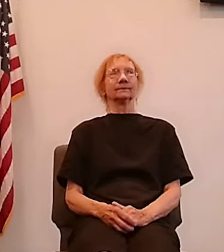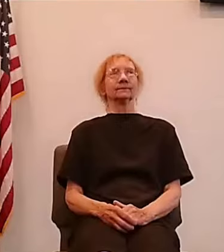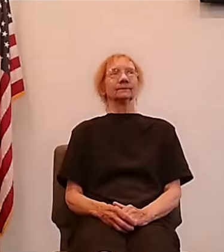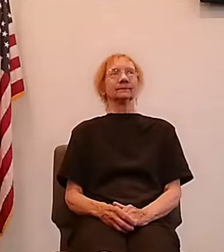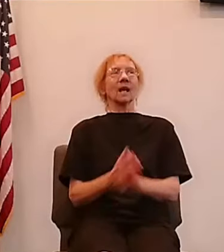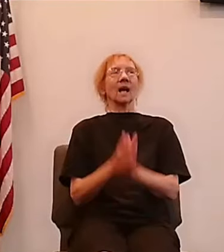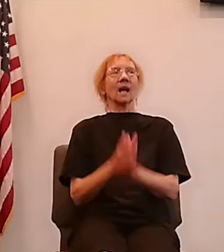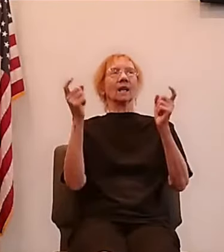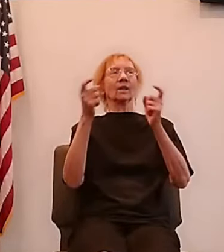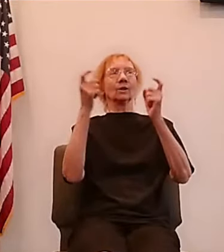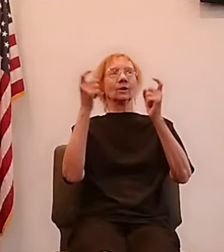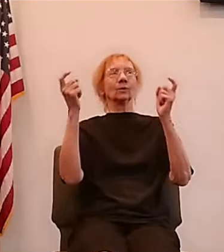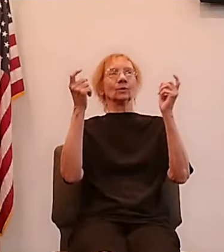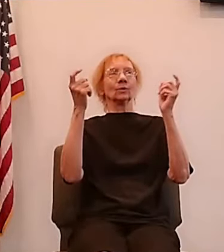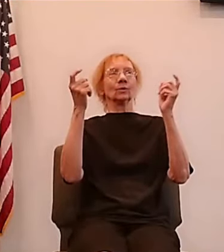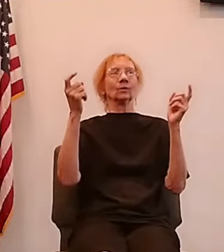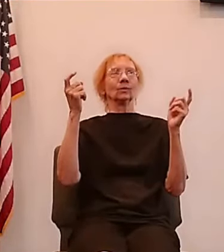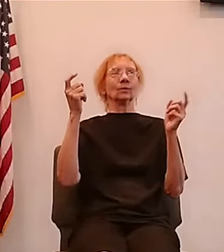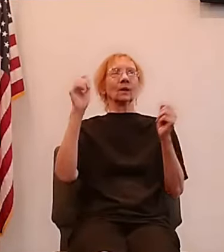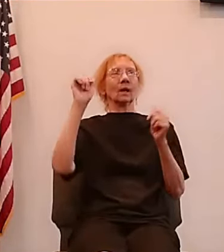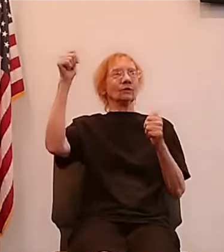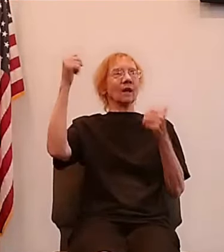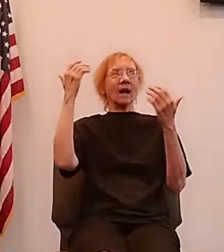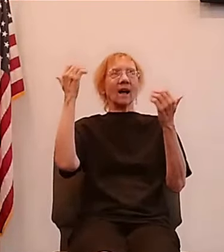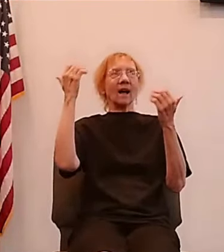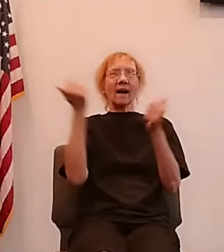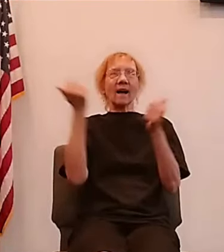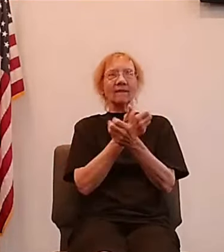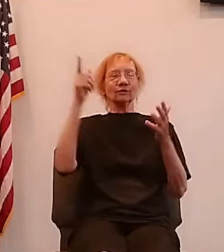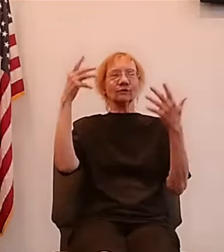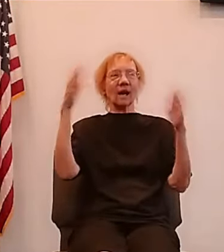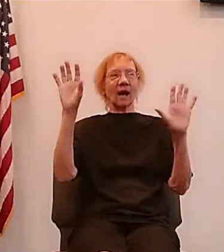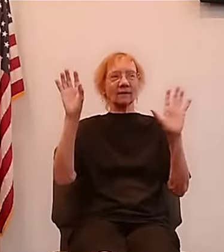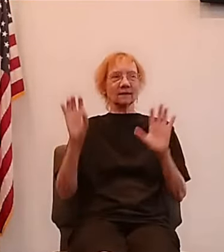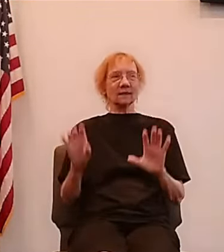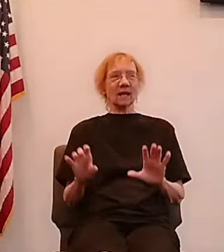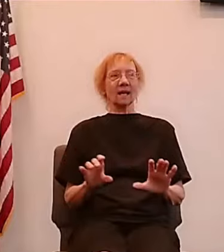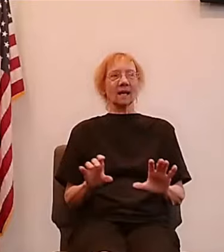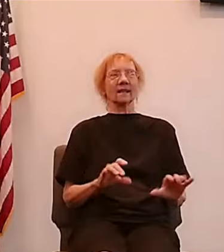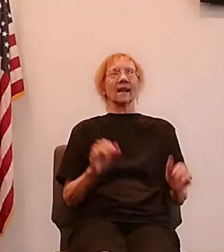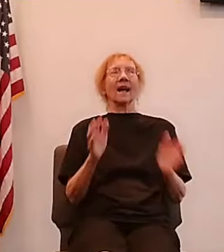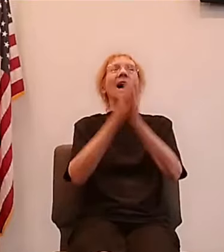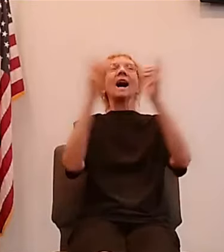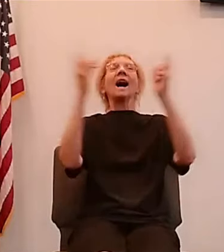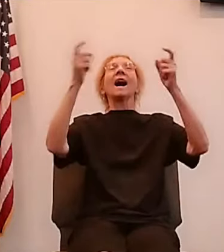Hallelujah for all you've done.